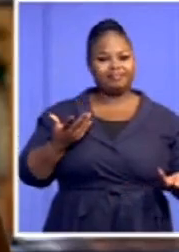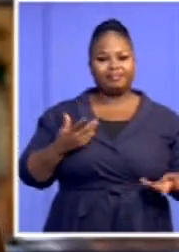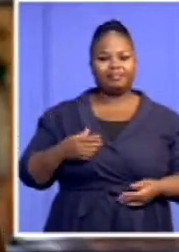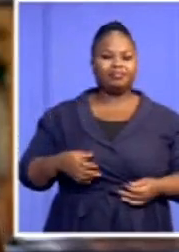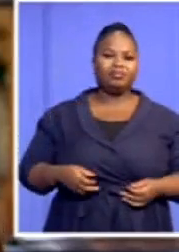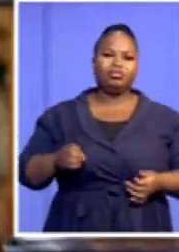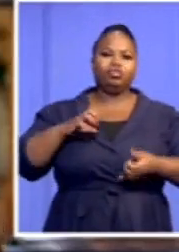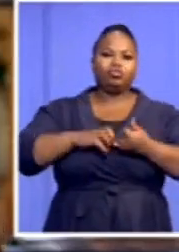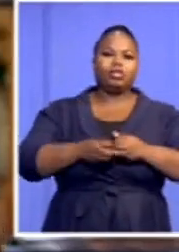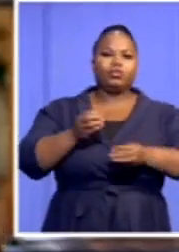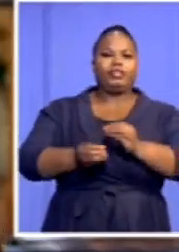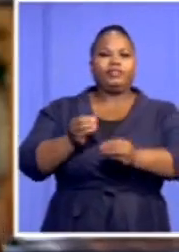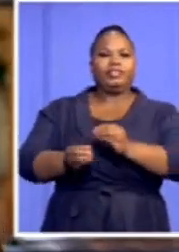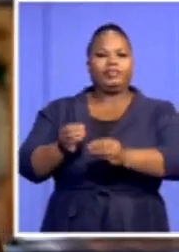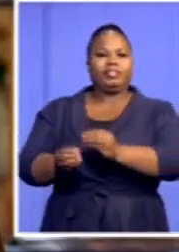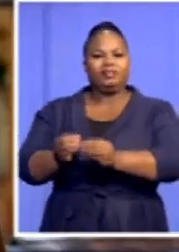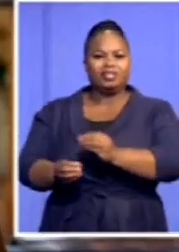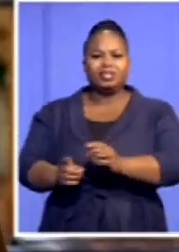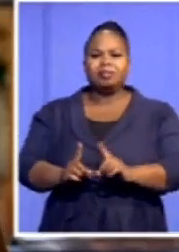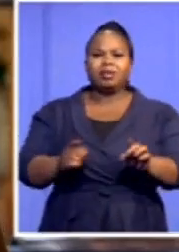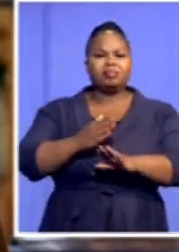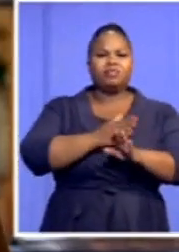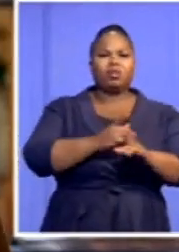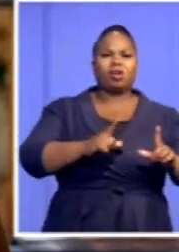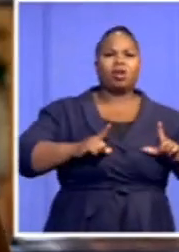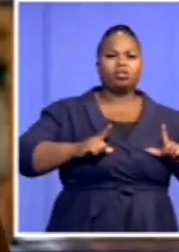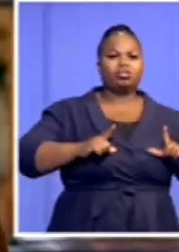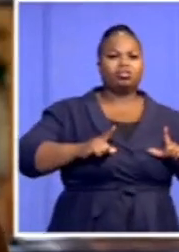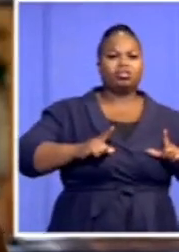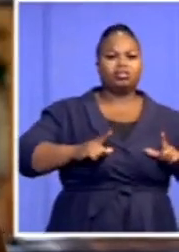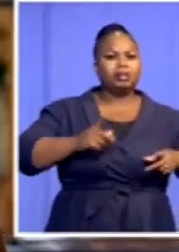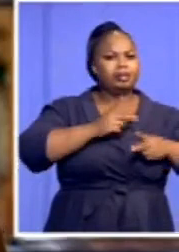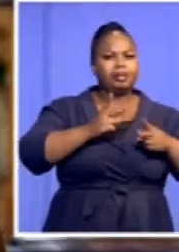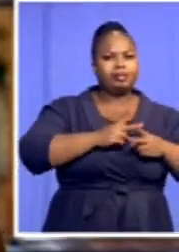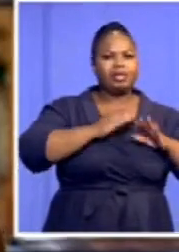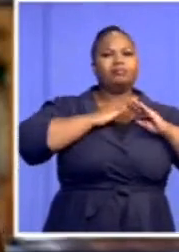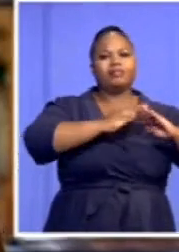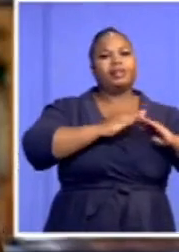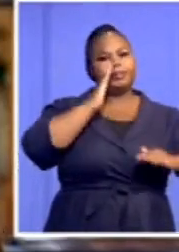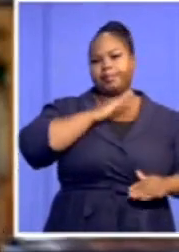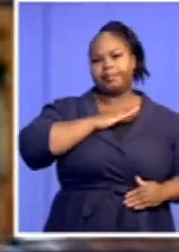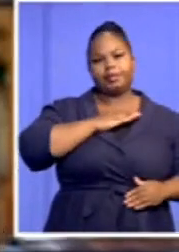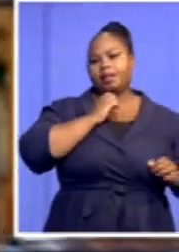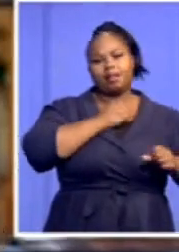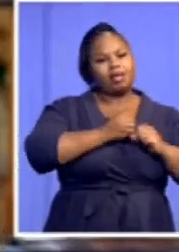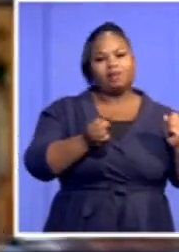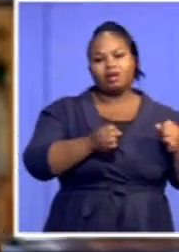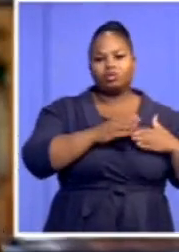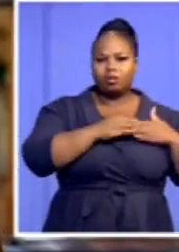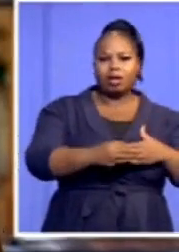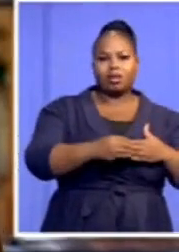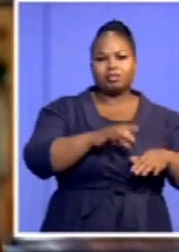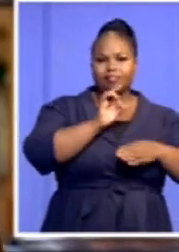to being at the forefront, leading and guiding and directing communities